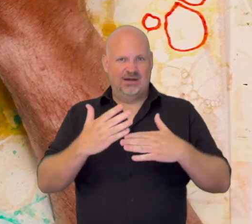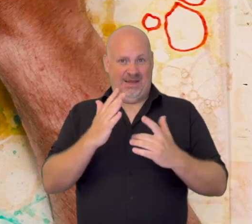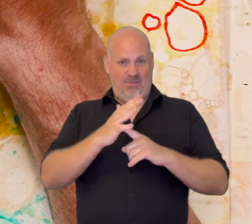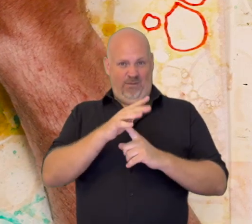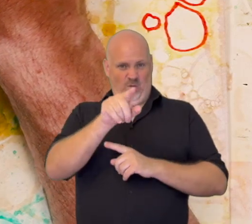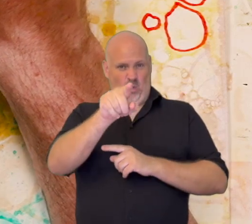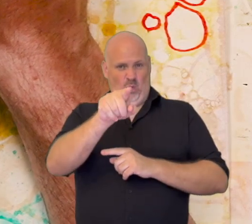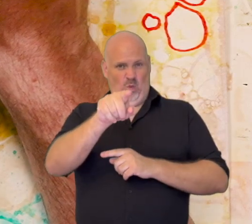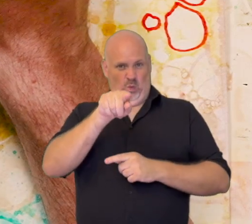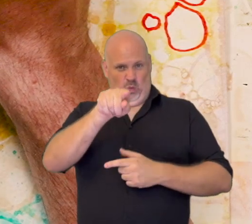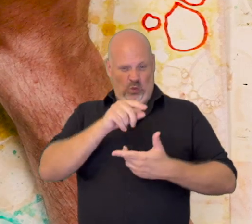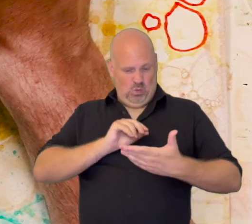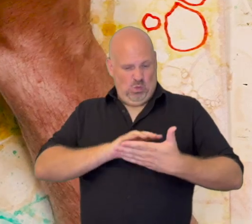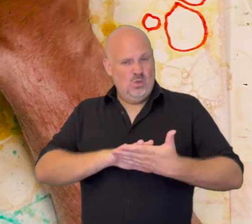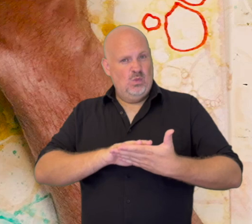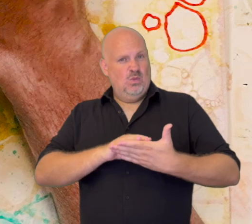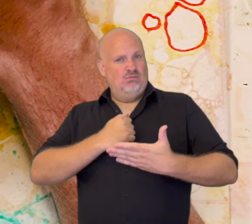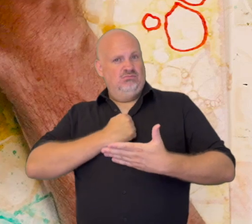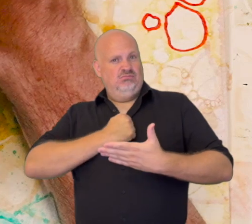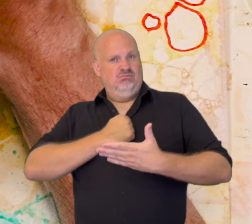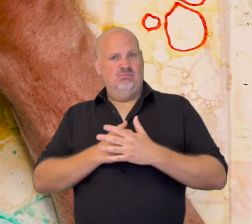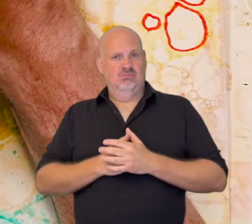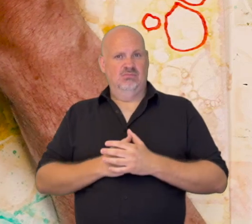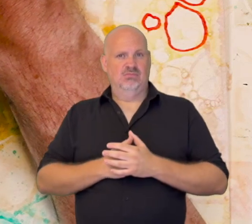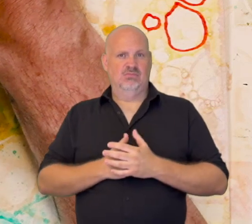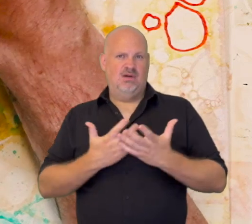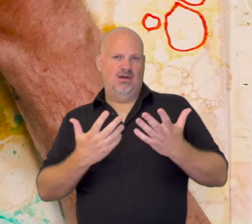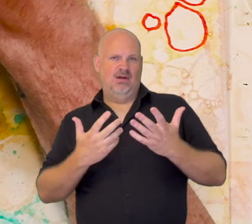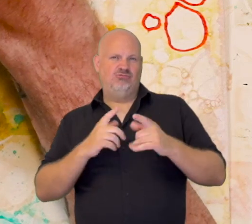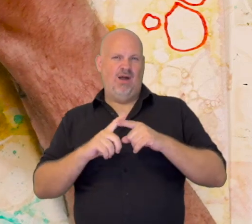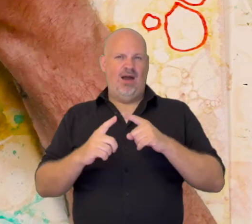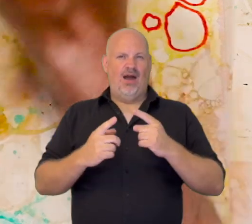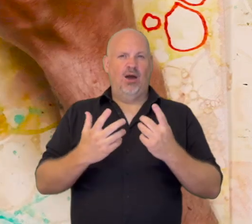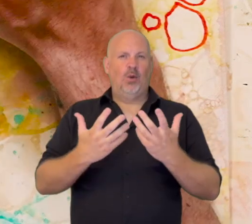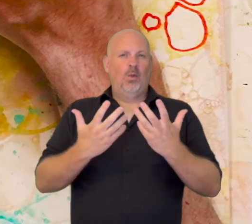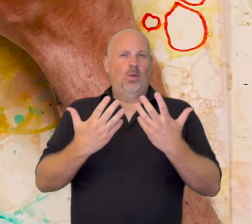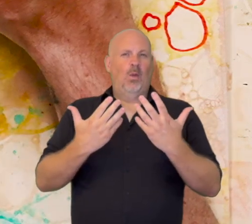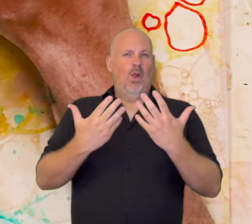you. So let's try and make that even cooler.